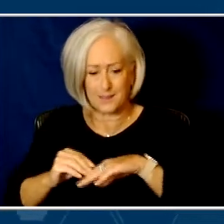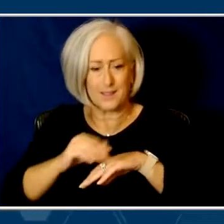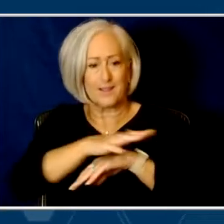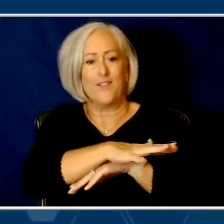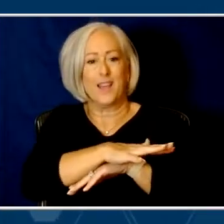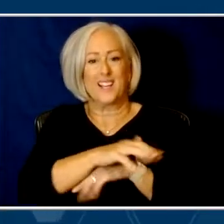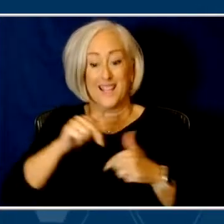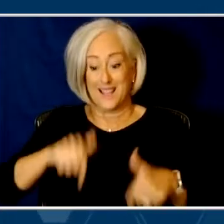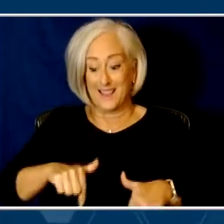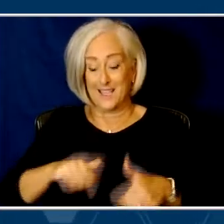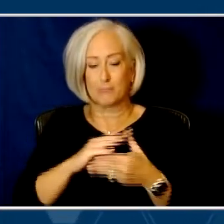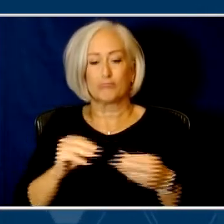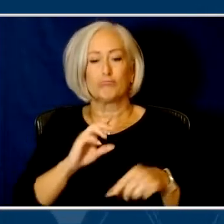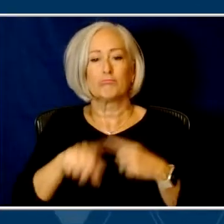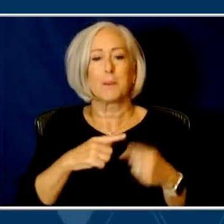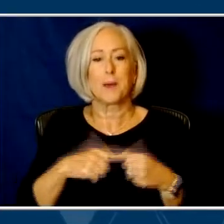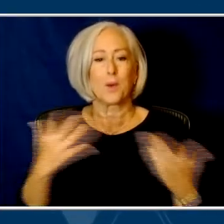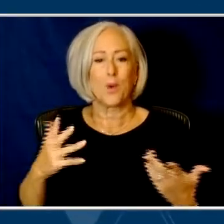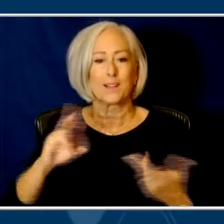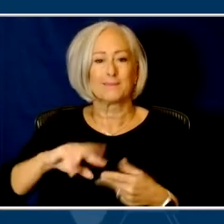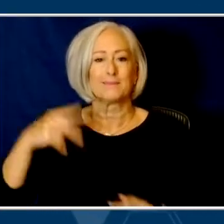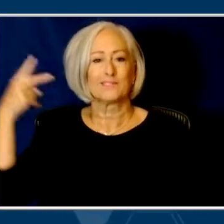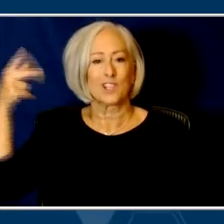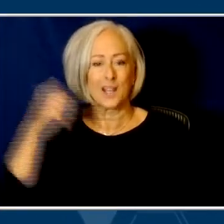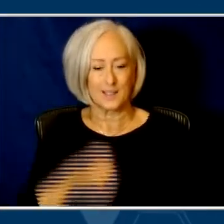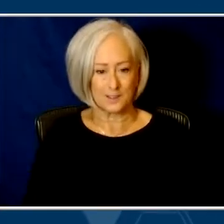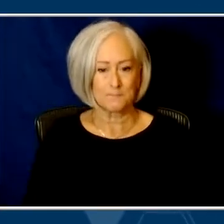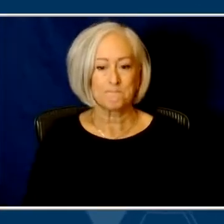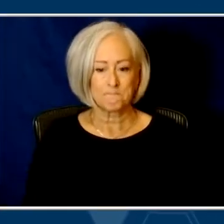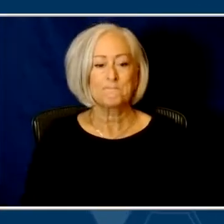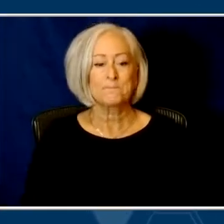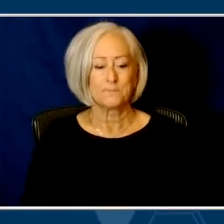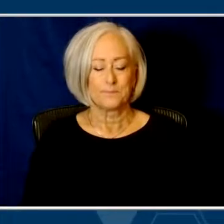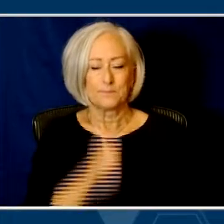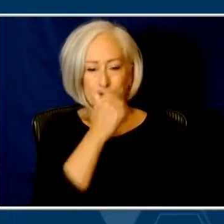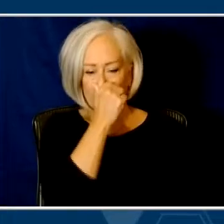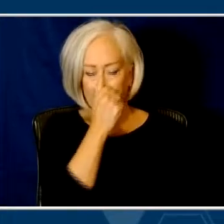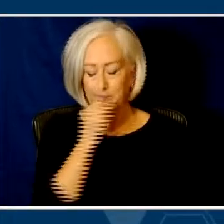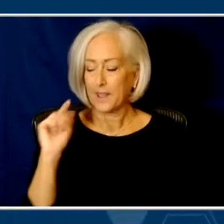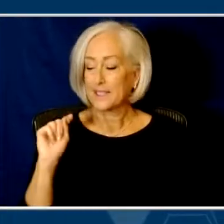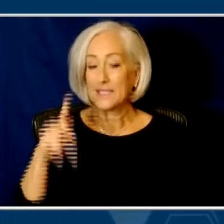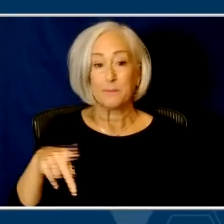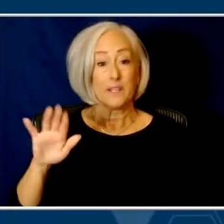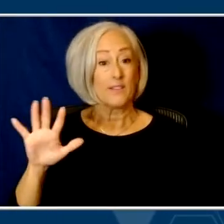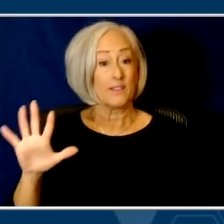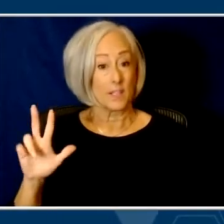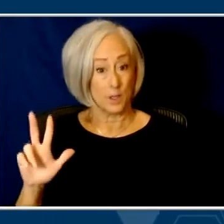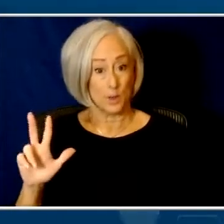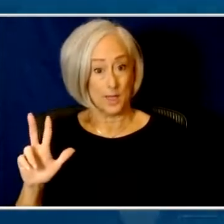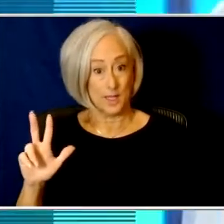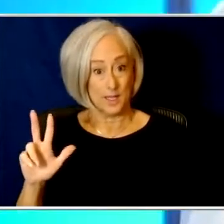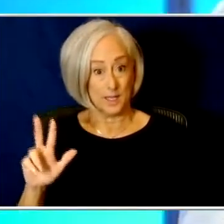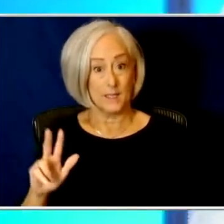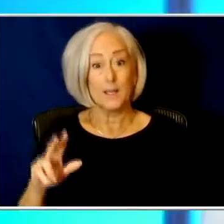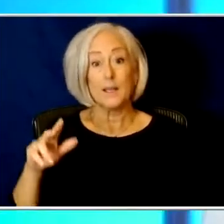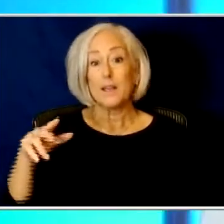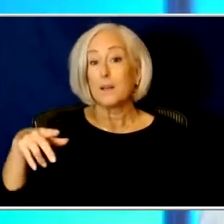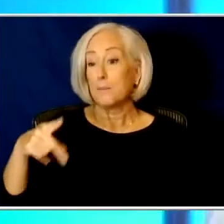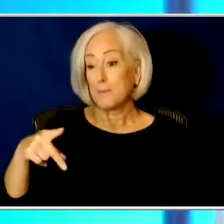intersection, I think, with genetics and cancer. Yeah, and this is very interesting. So TP53, it's a gene that's